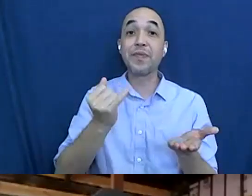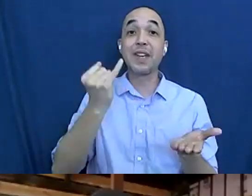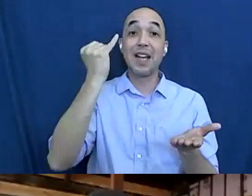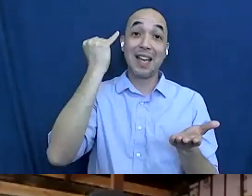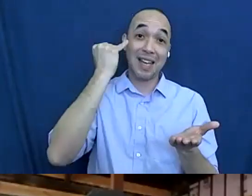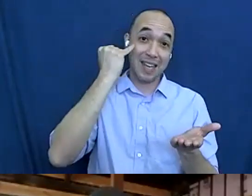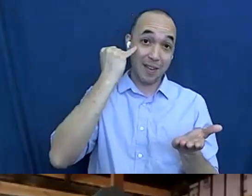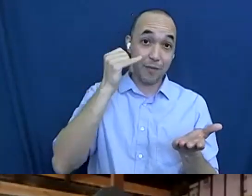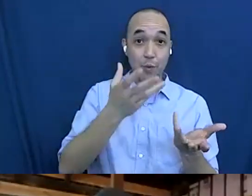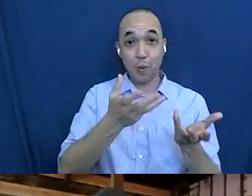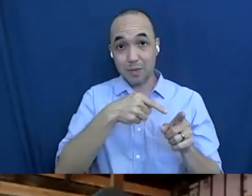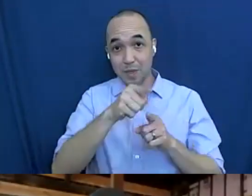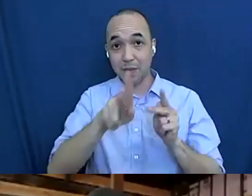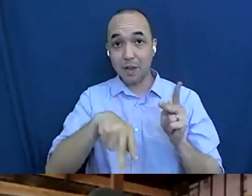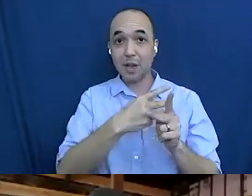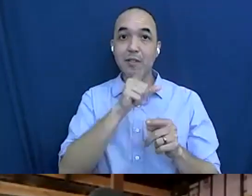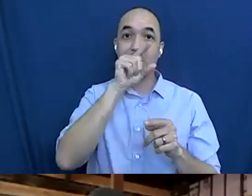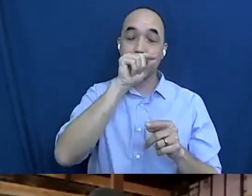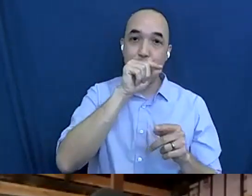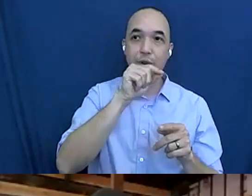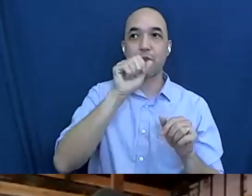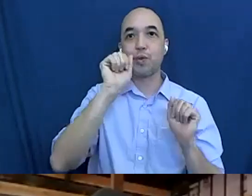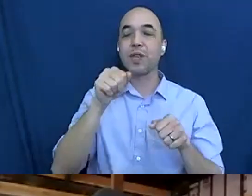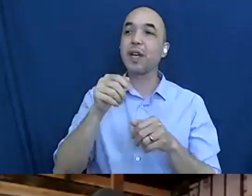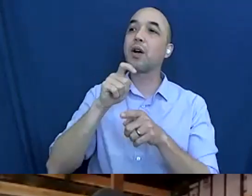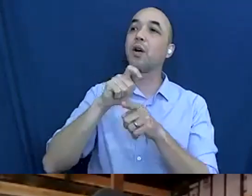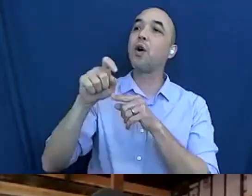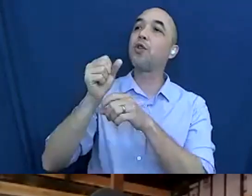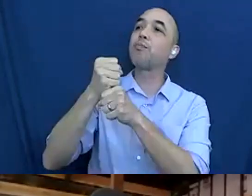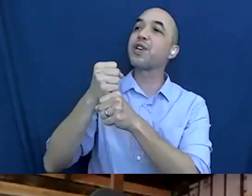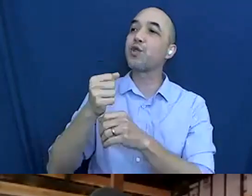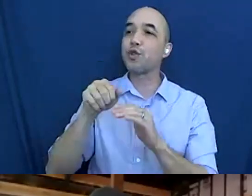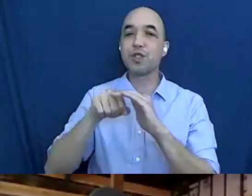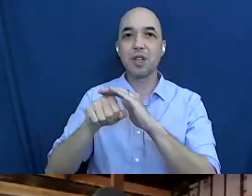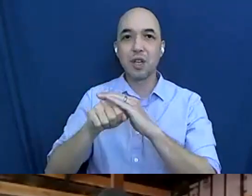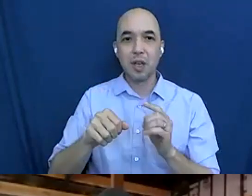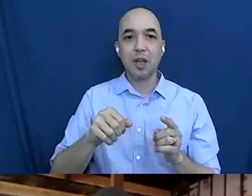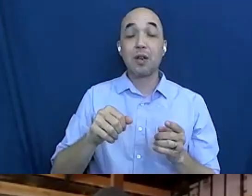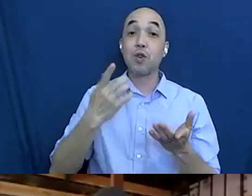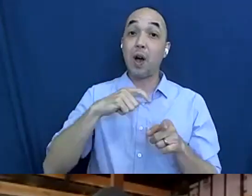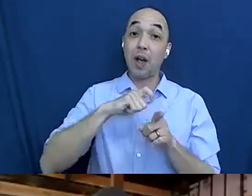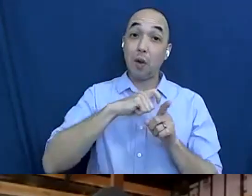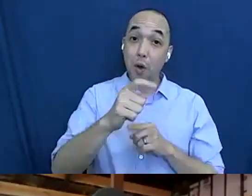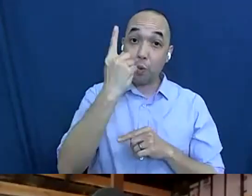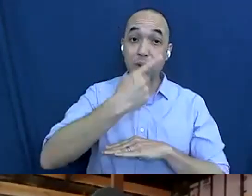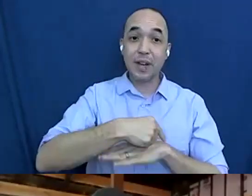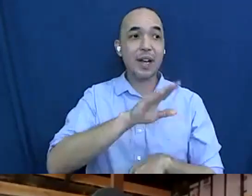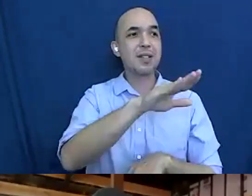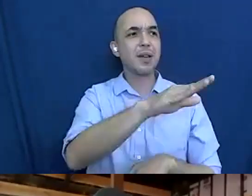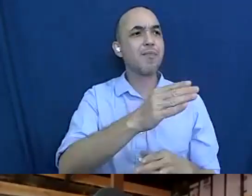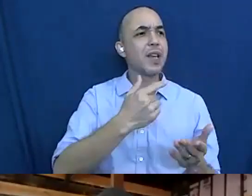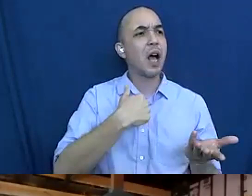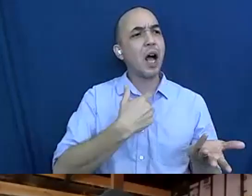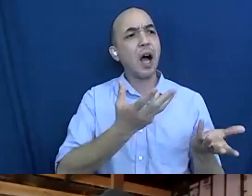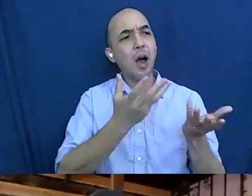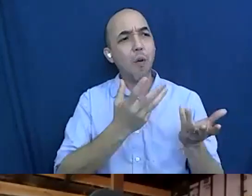breeders, so you can get that bird. And I called her one day, I said, Ma, I want me a pair of Harris Hawks. She said, come get the money, find your